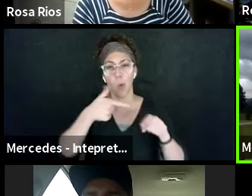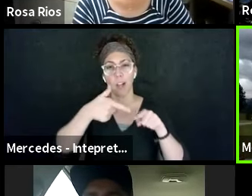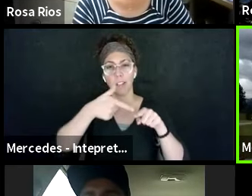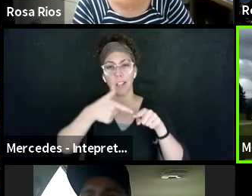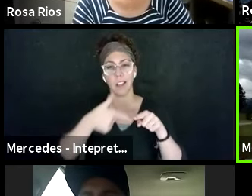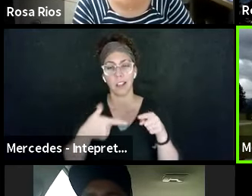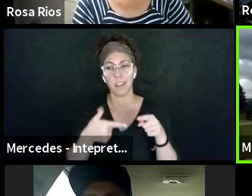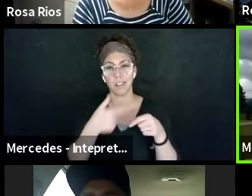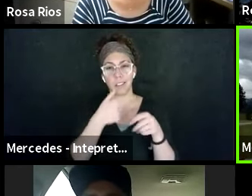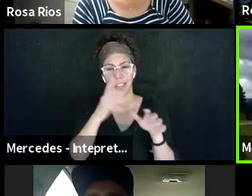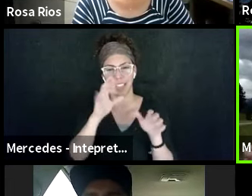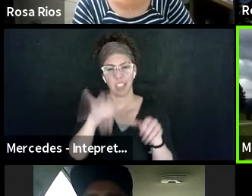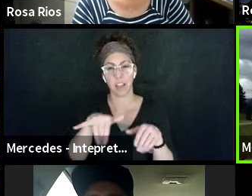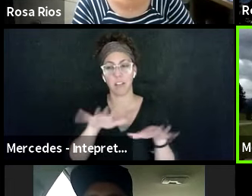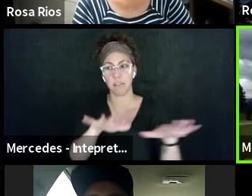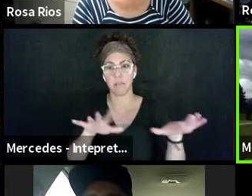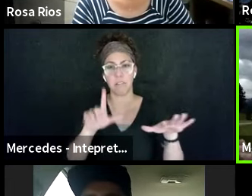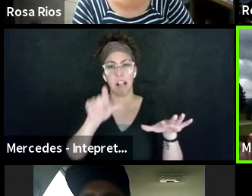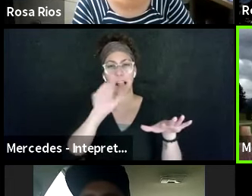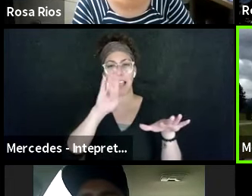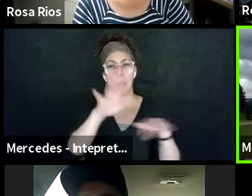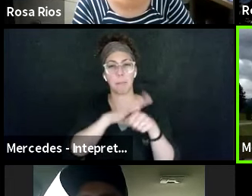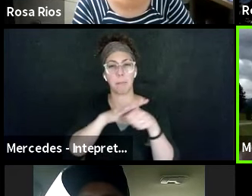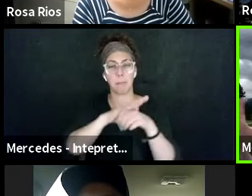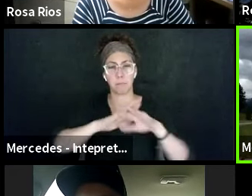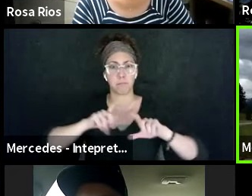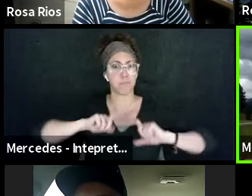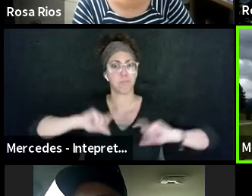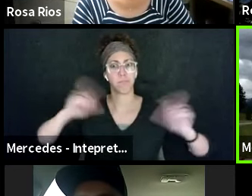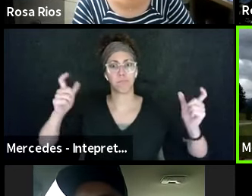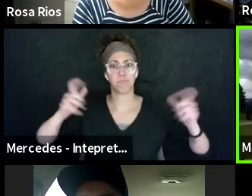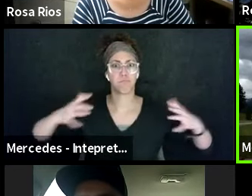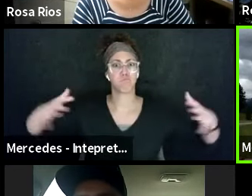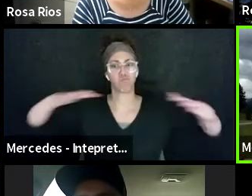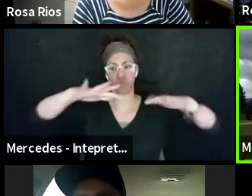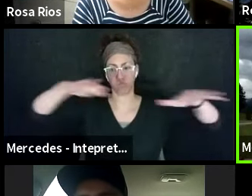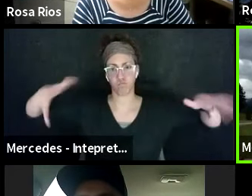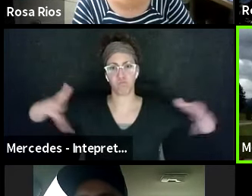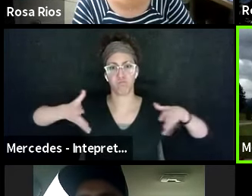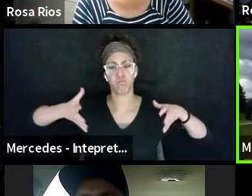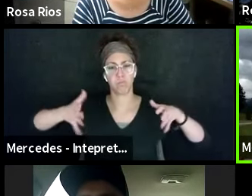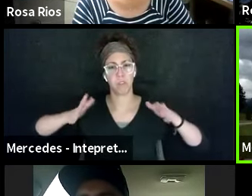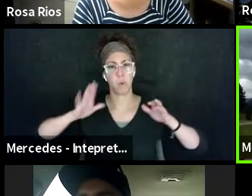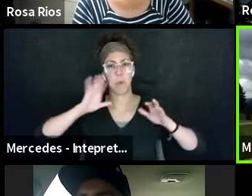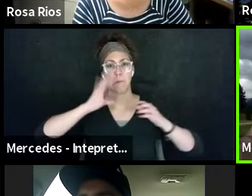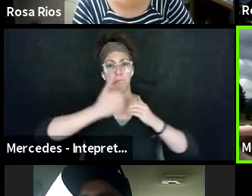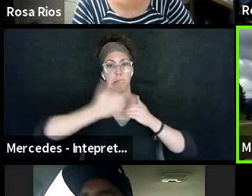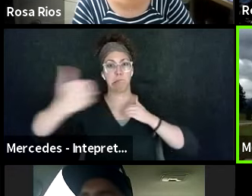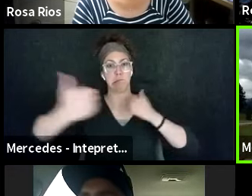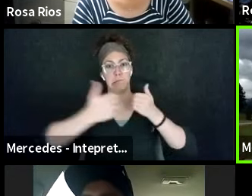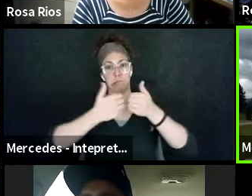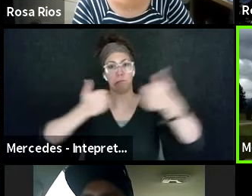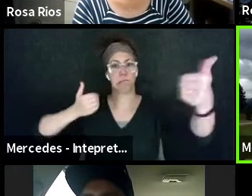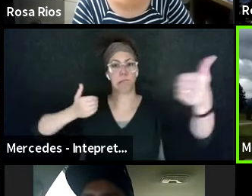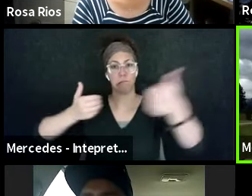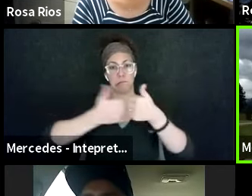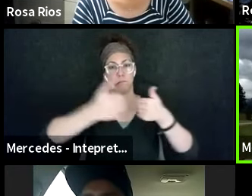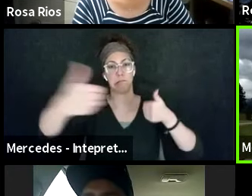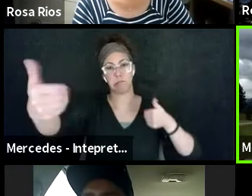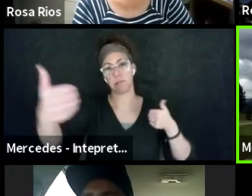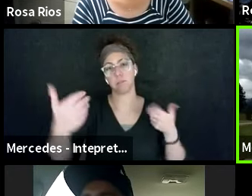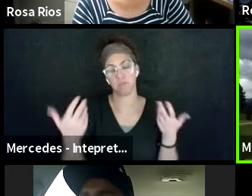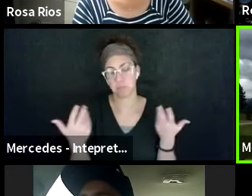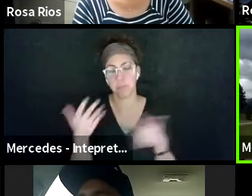those lab spaces are really big. So they already, the way the tools are laid out, it already allows for